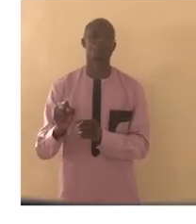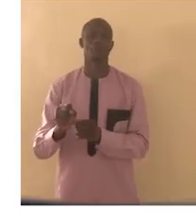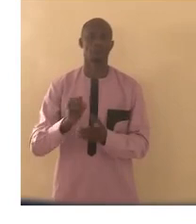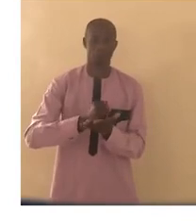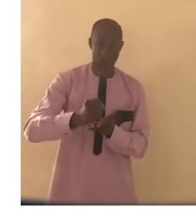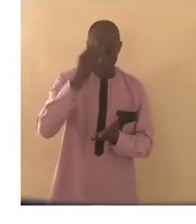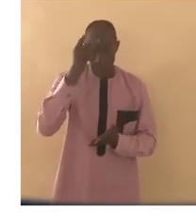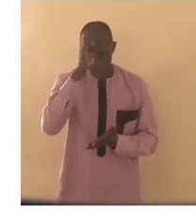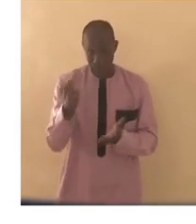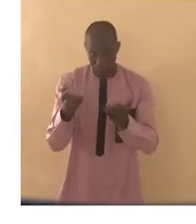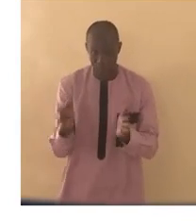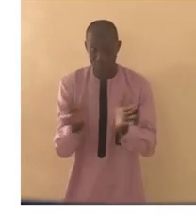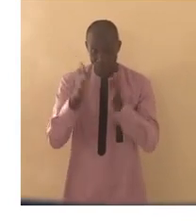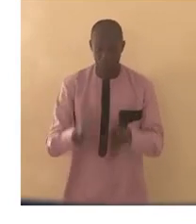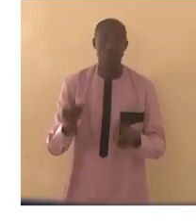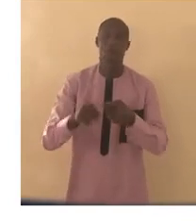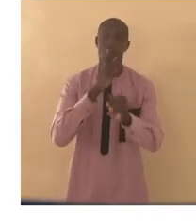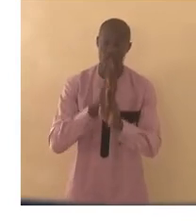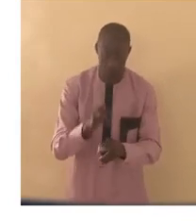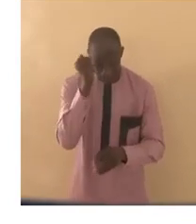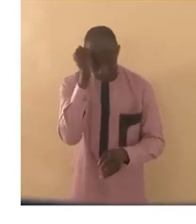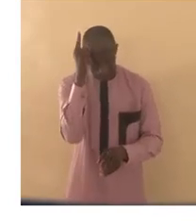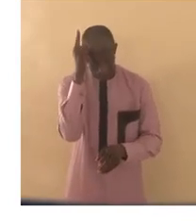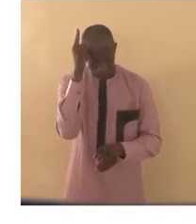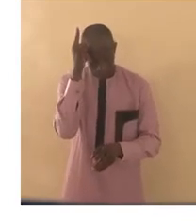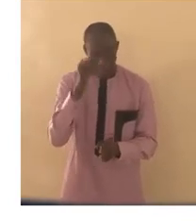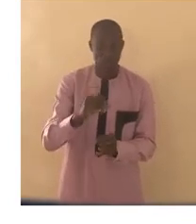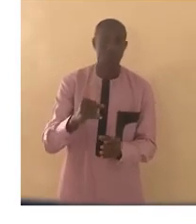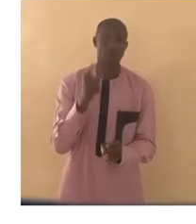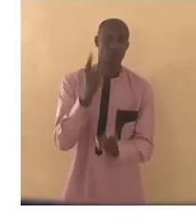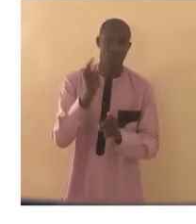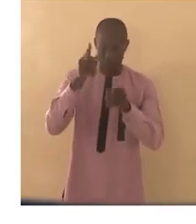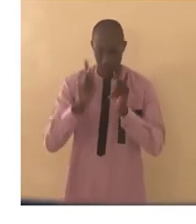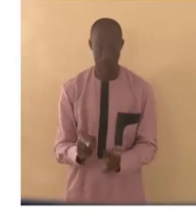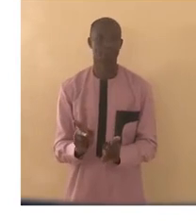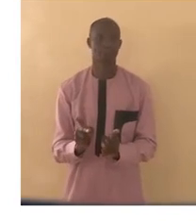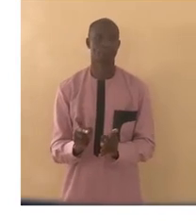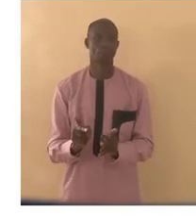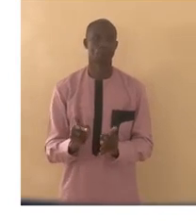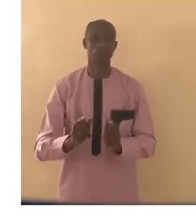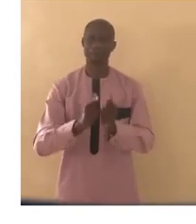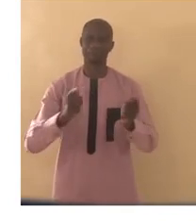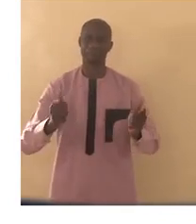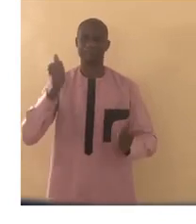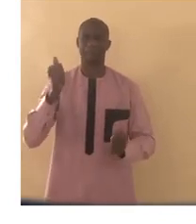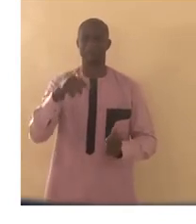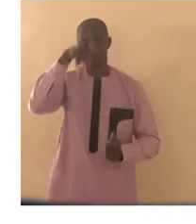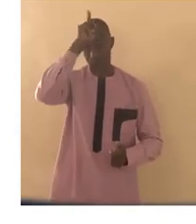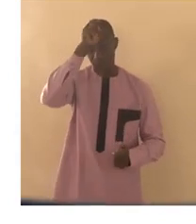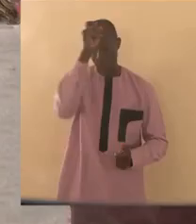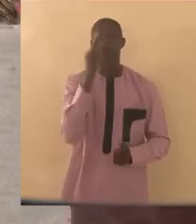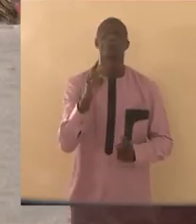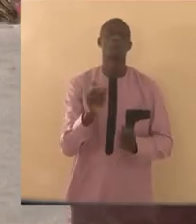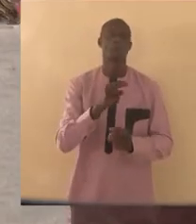want Christians to understand and respond to the suffering of the just person? One of the greatest puzzles